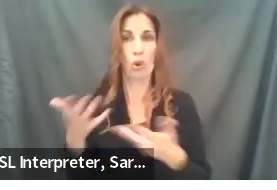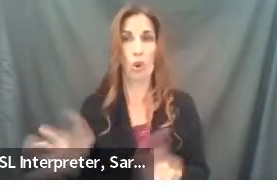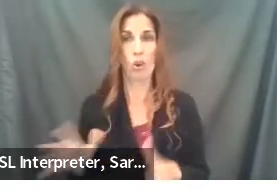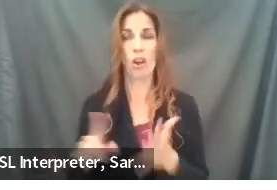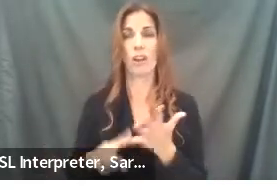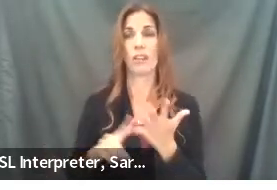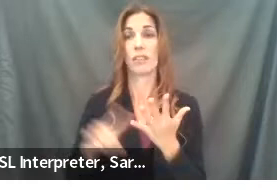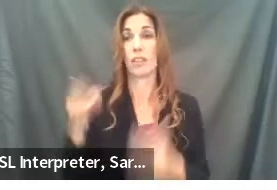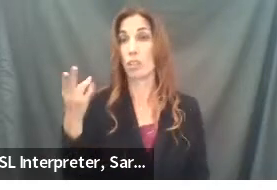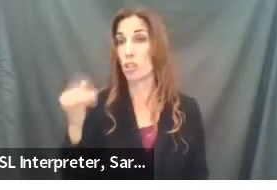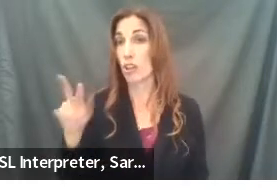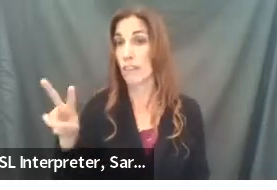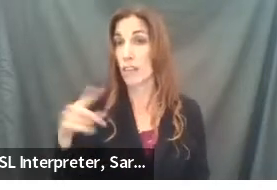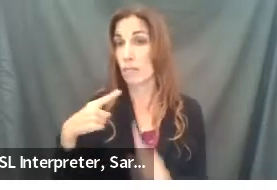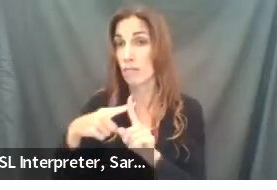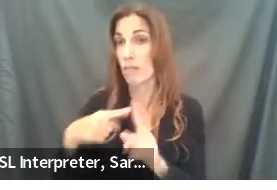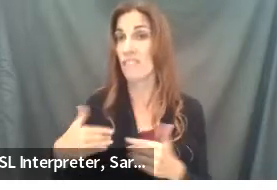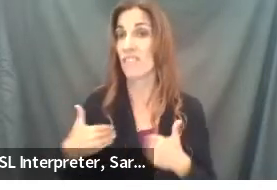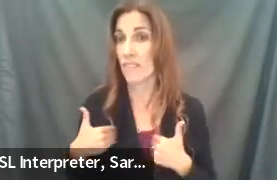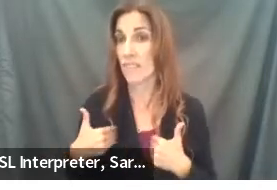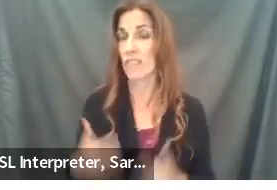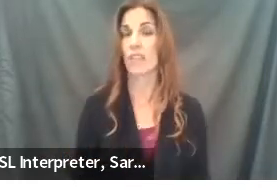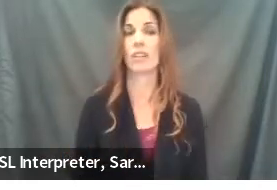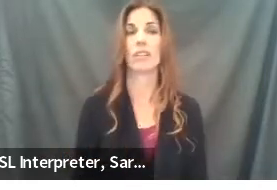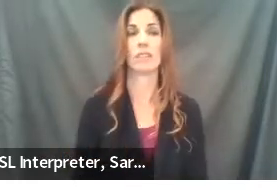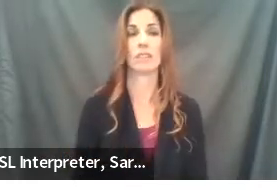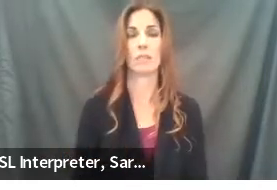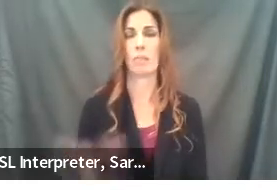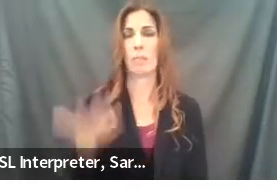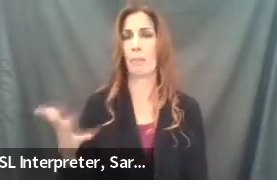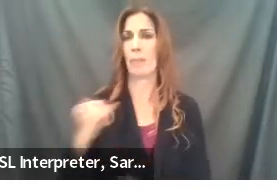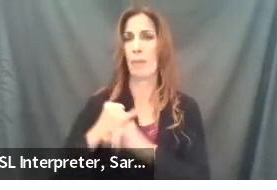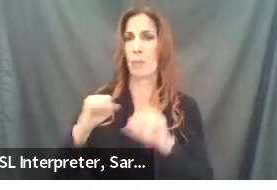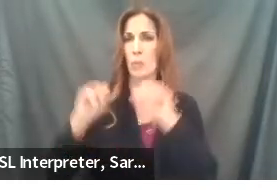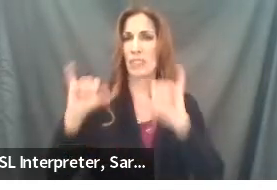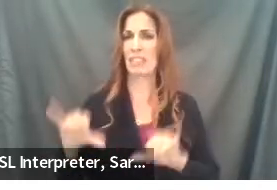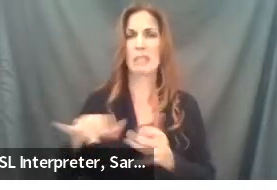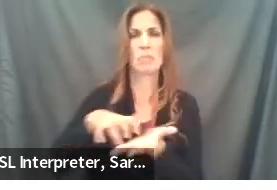HIV, weakened immune system,